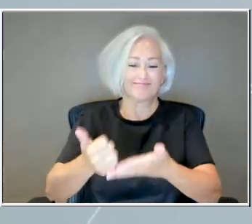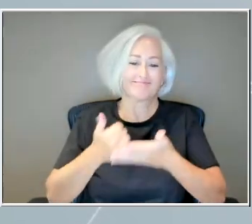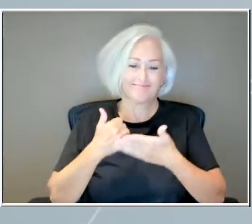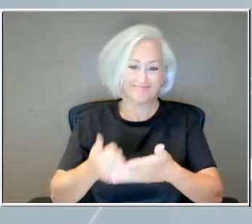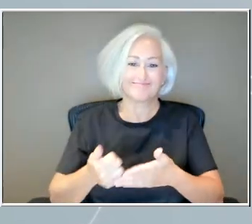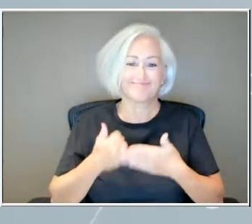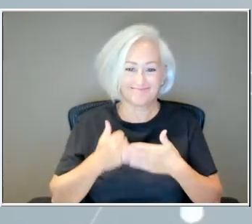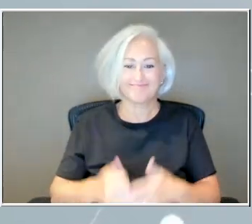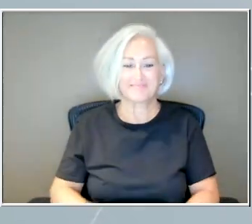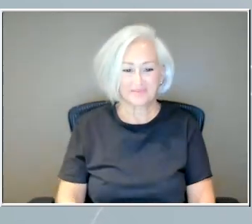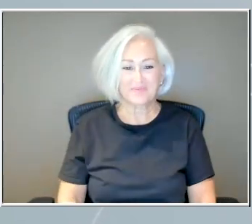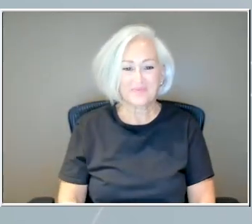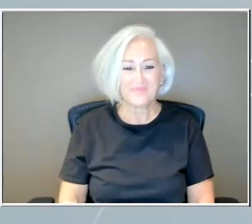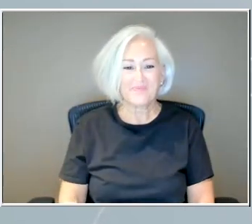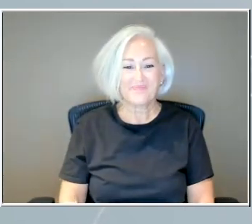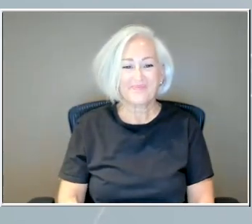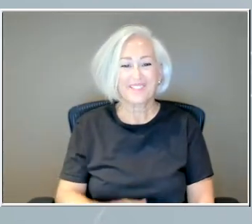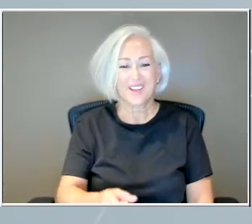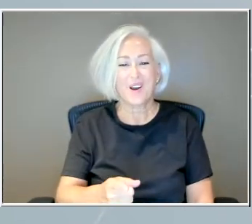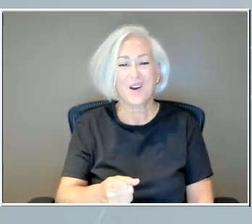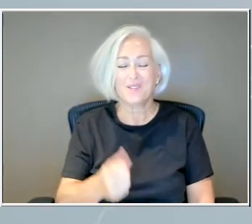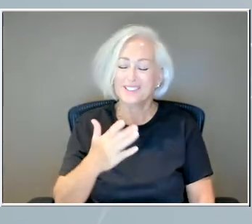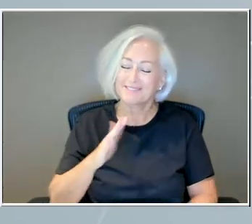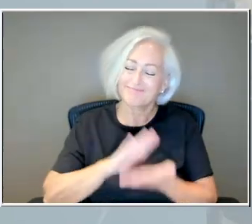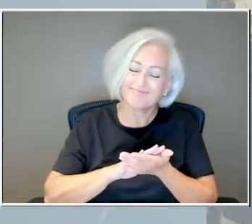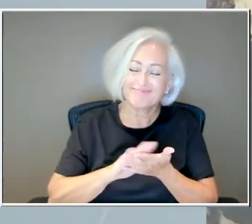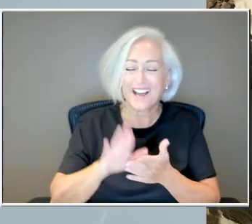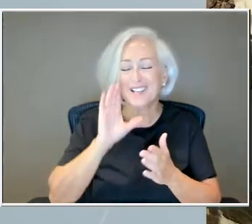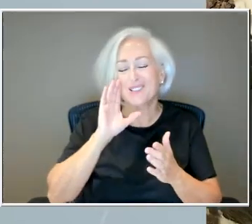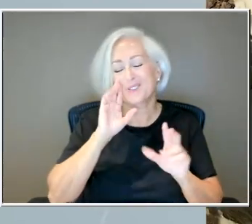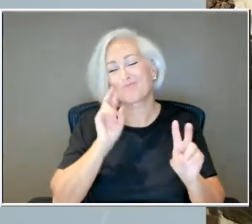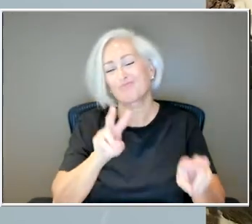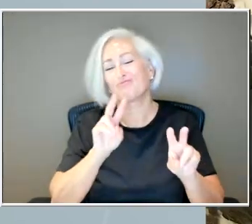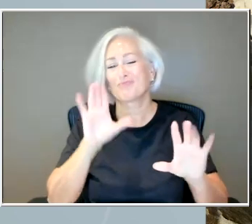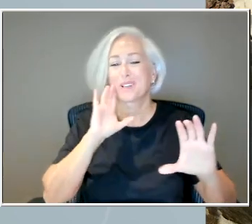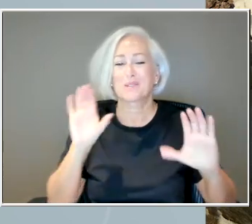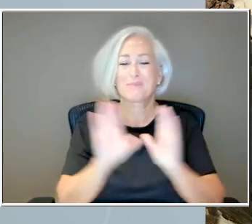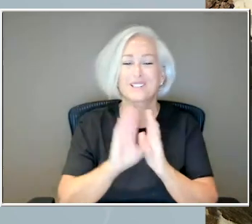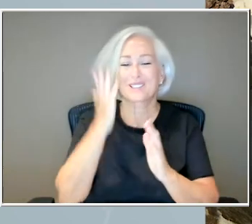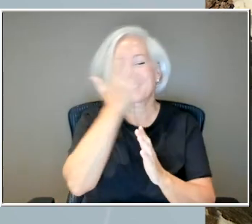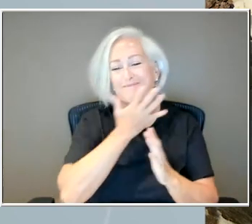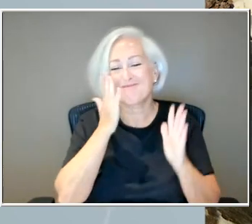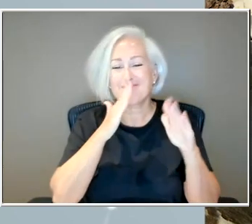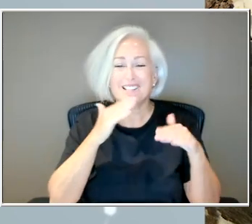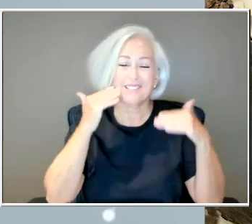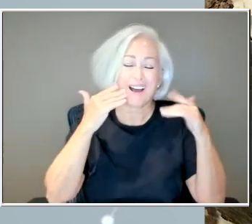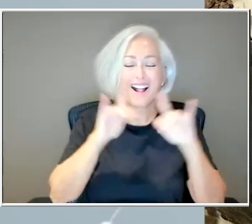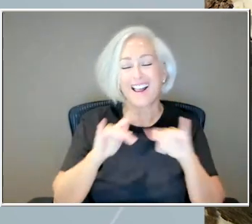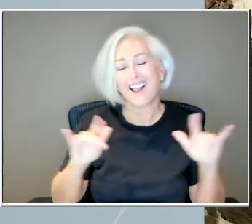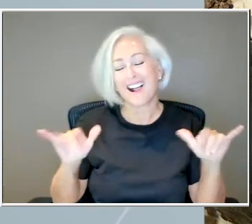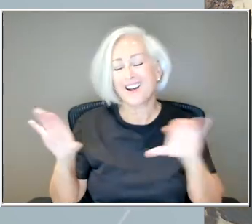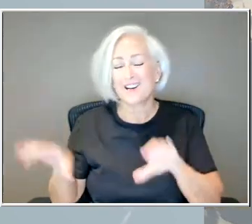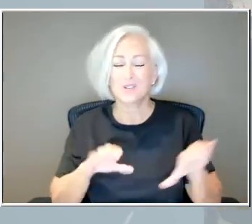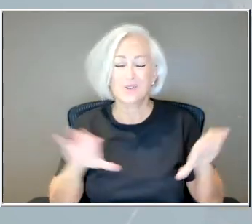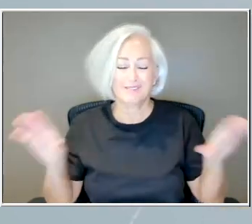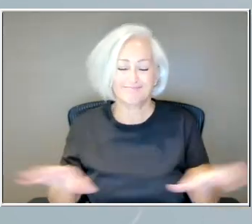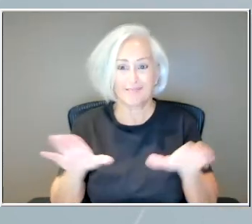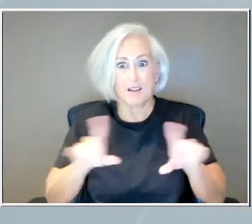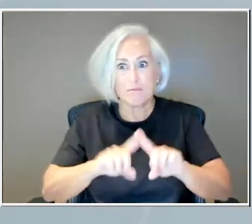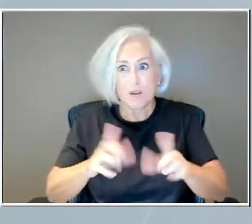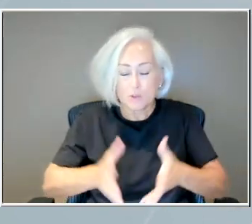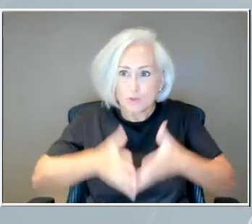at it's always easy to look at pictures and everything looks great and lots of smiling faces and doing all sorts of things, but so much going on that we don't